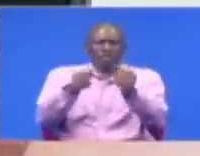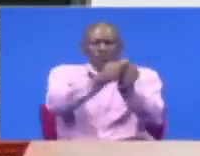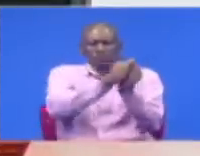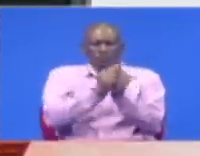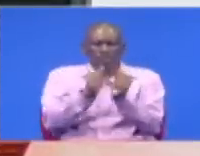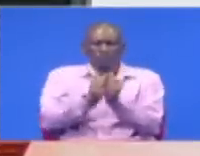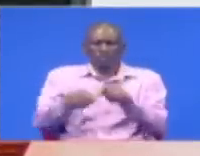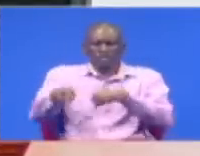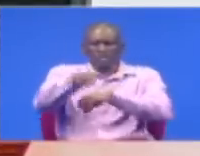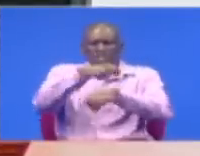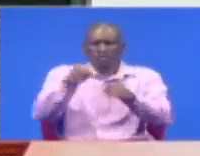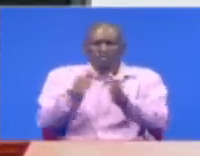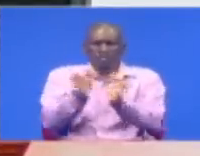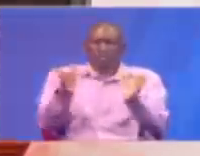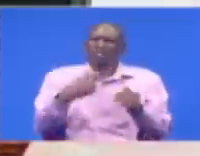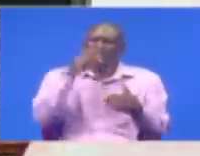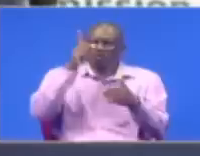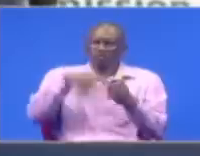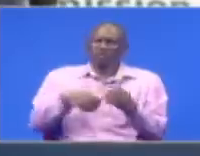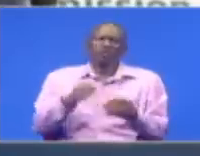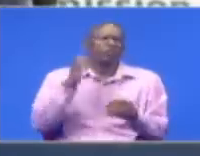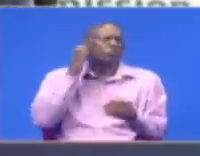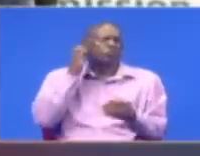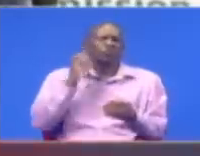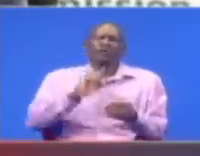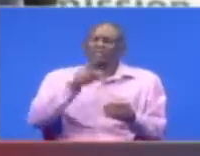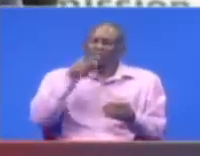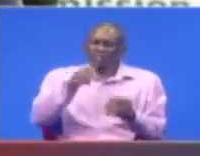the nation at large, he said the following words,